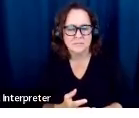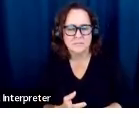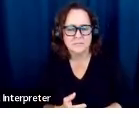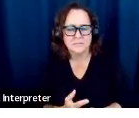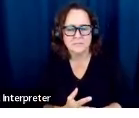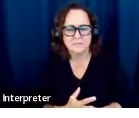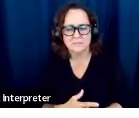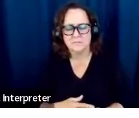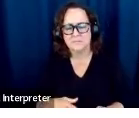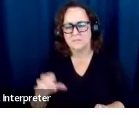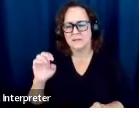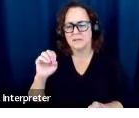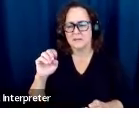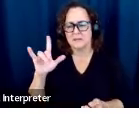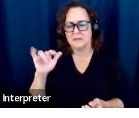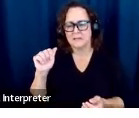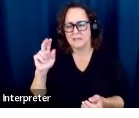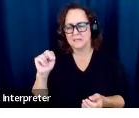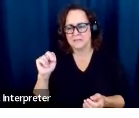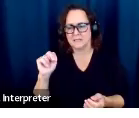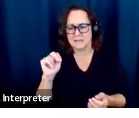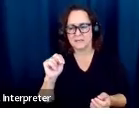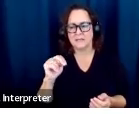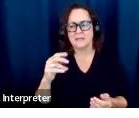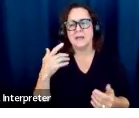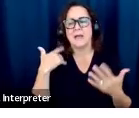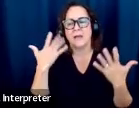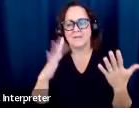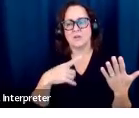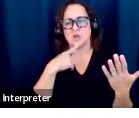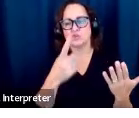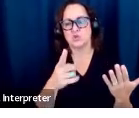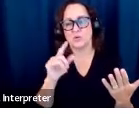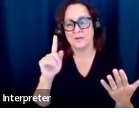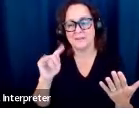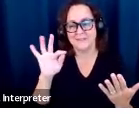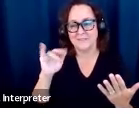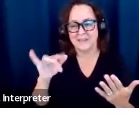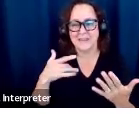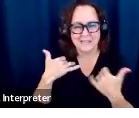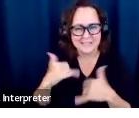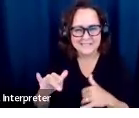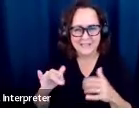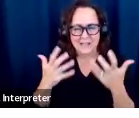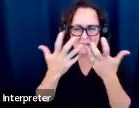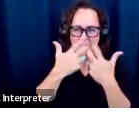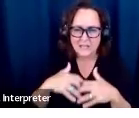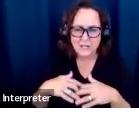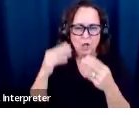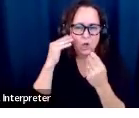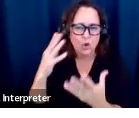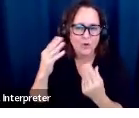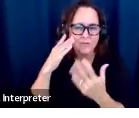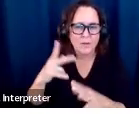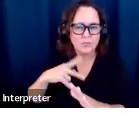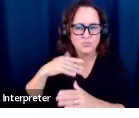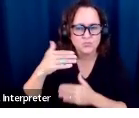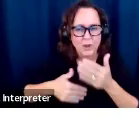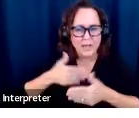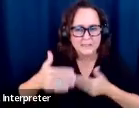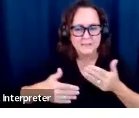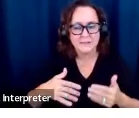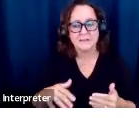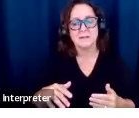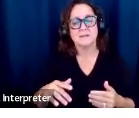I'll start on this one. As we told Tiffany, we're still sort of working out the notification process. You know, like everything else we've done with